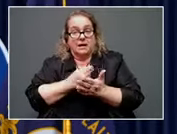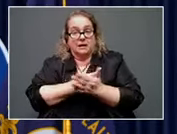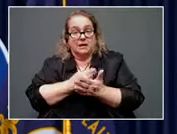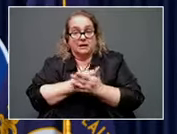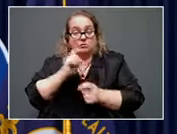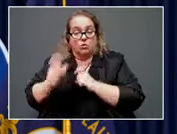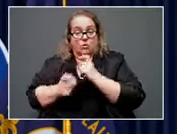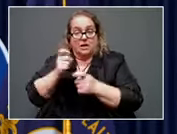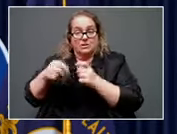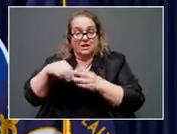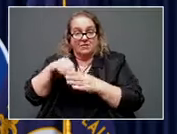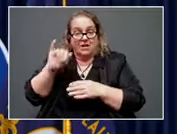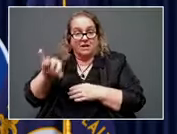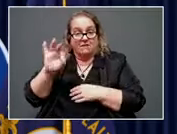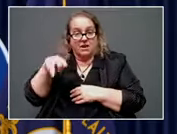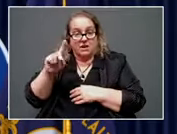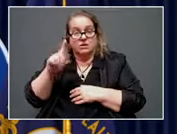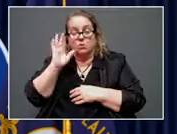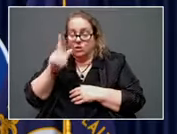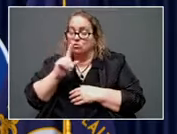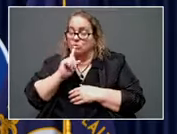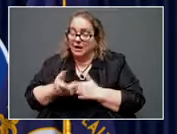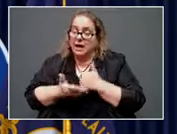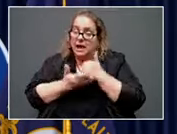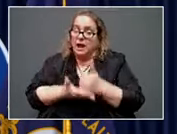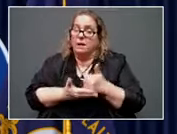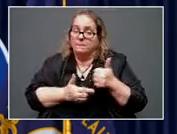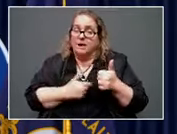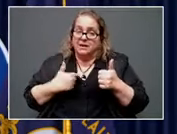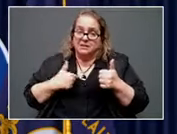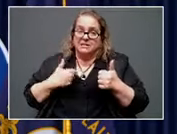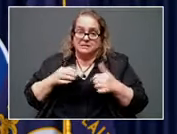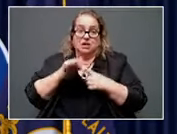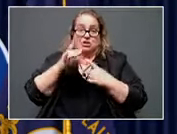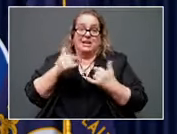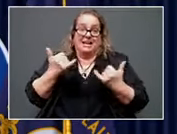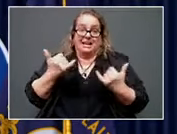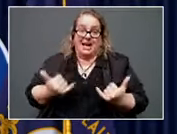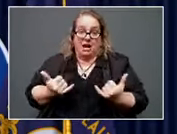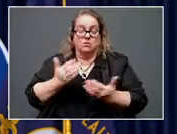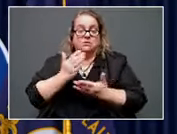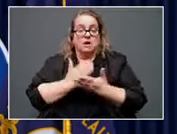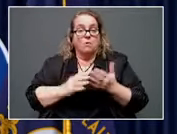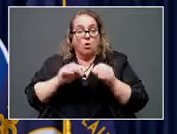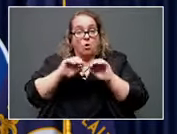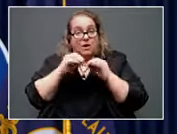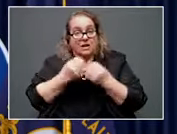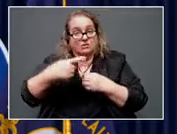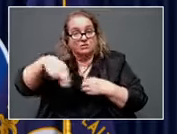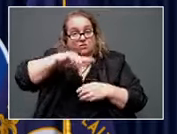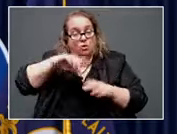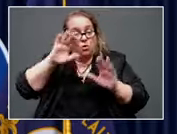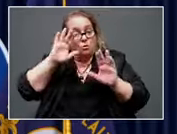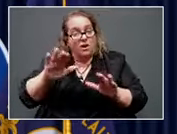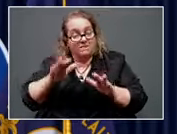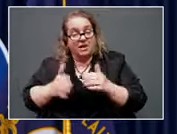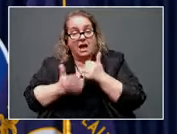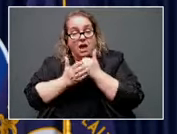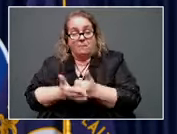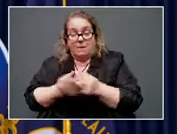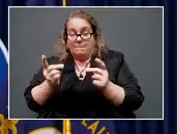us, especially now that some of the organizations that are wonderful that help in the immediate aftermath to